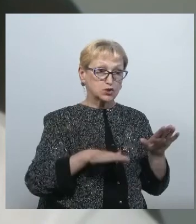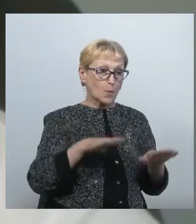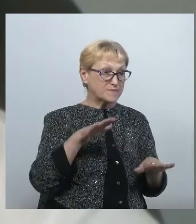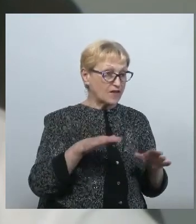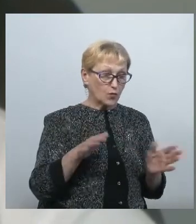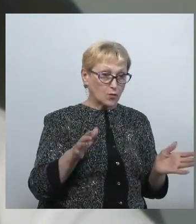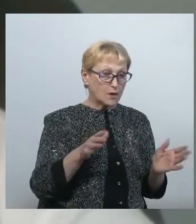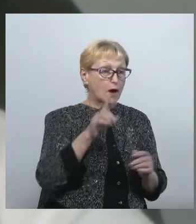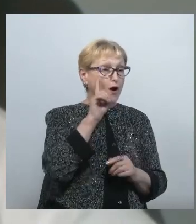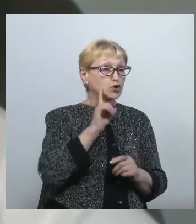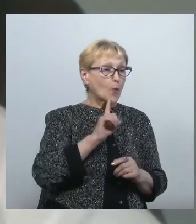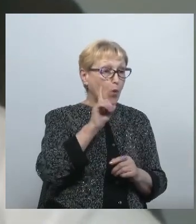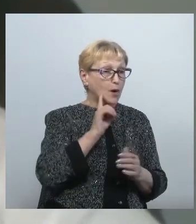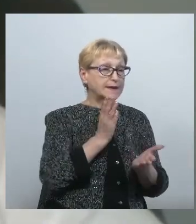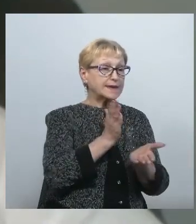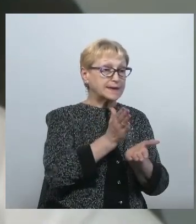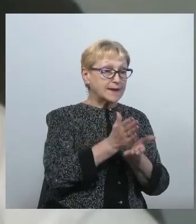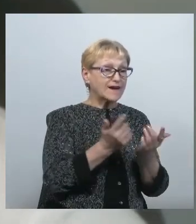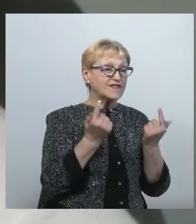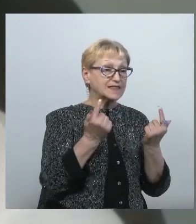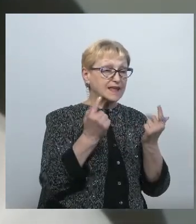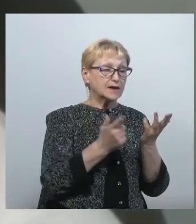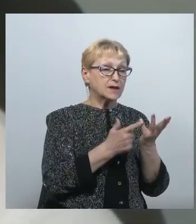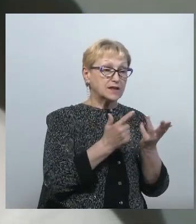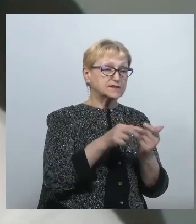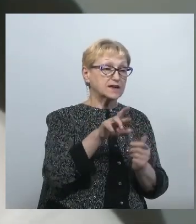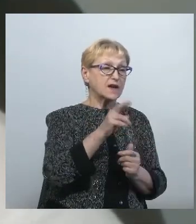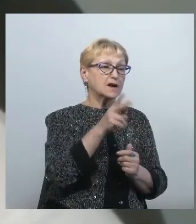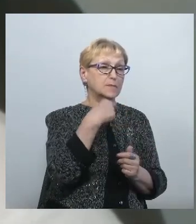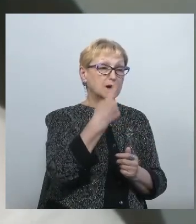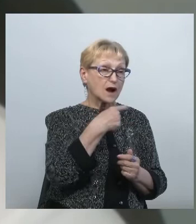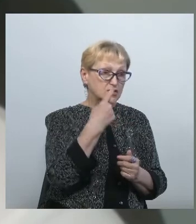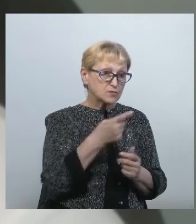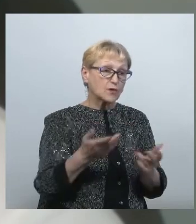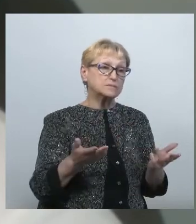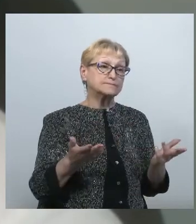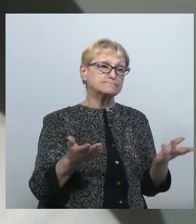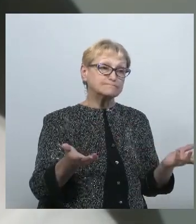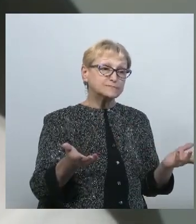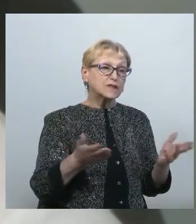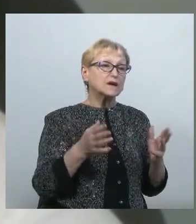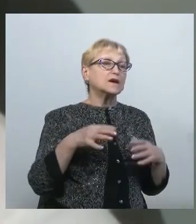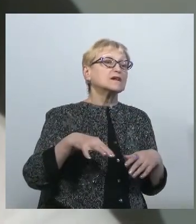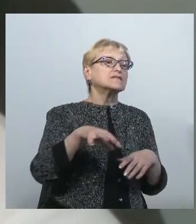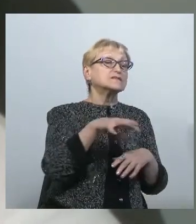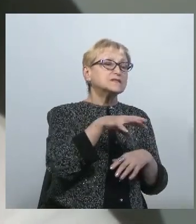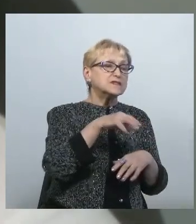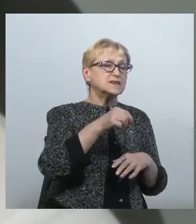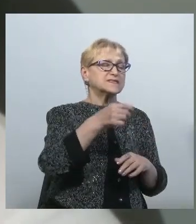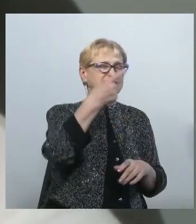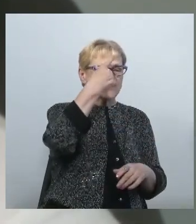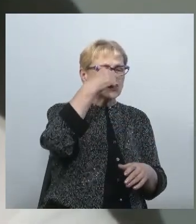white side. But of course, we have quite a lot of